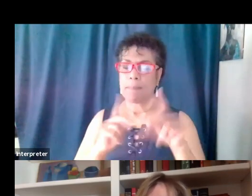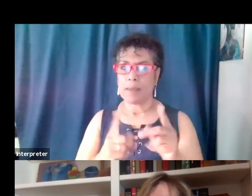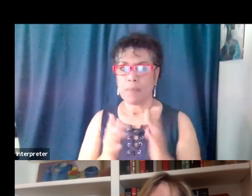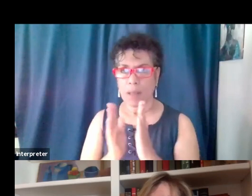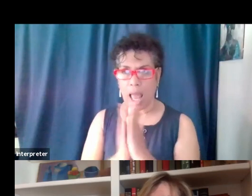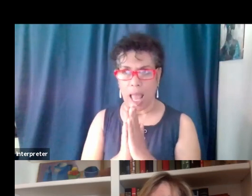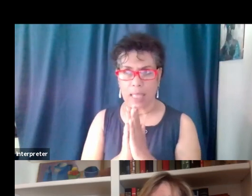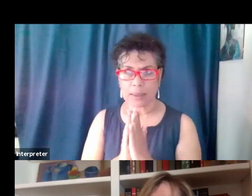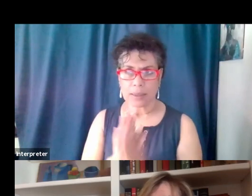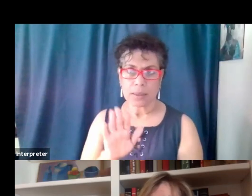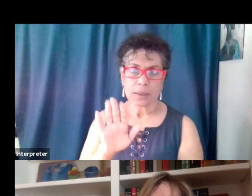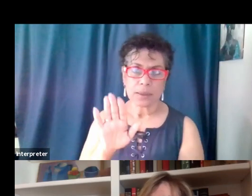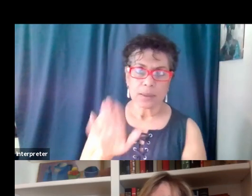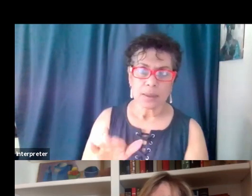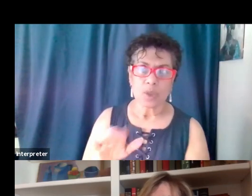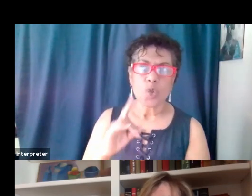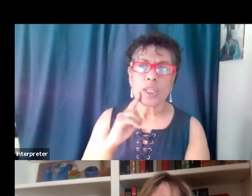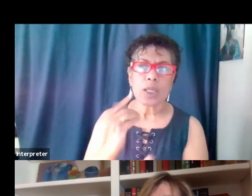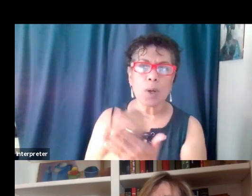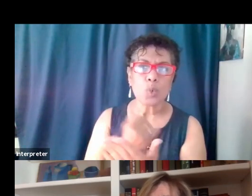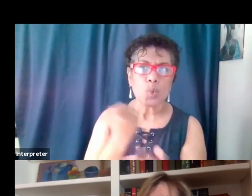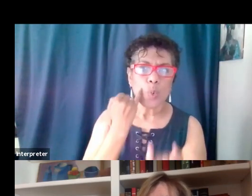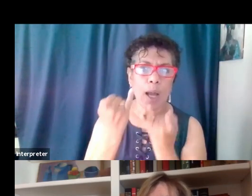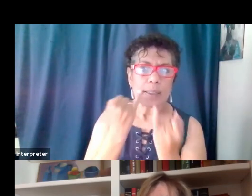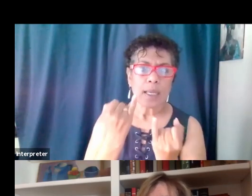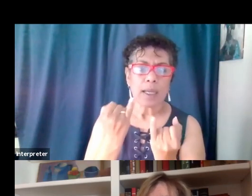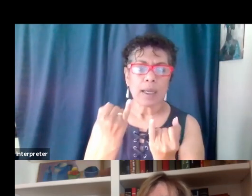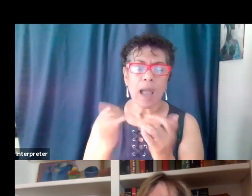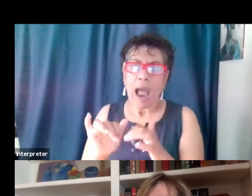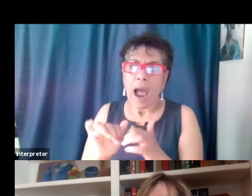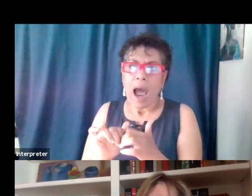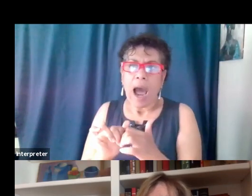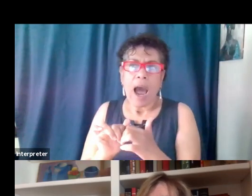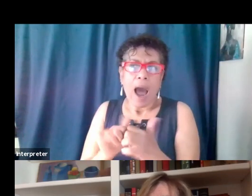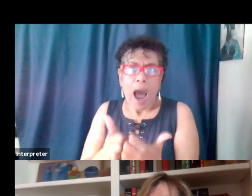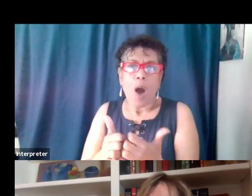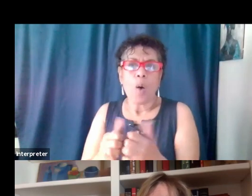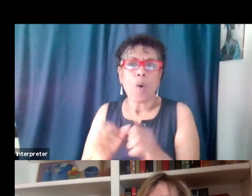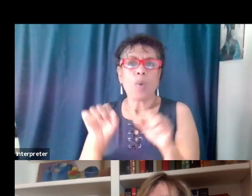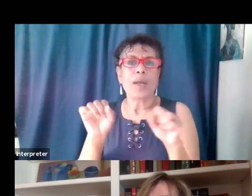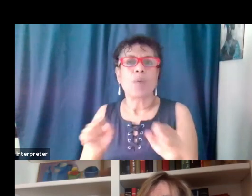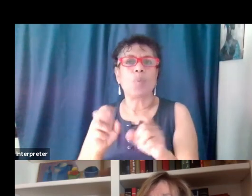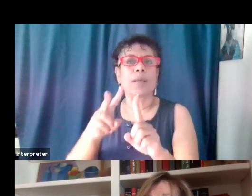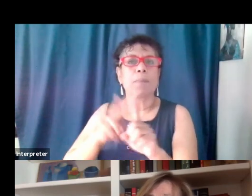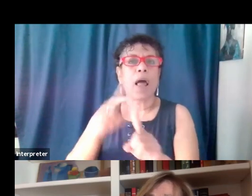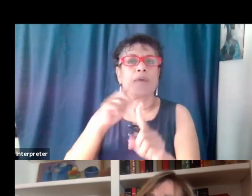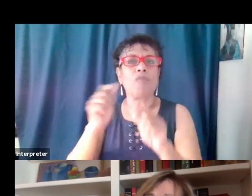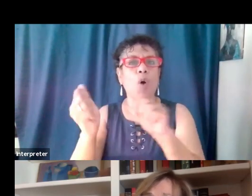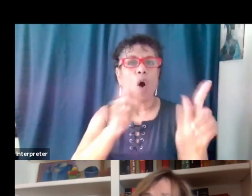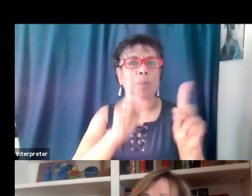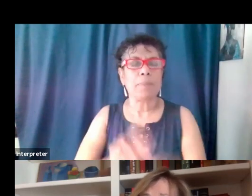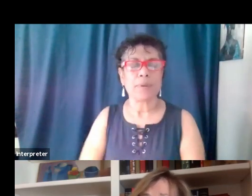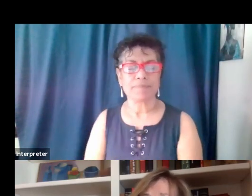ask when we start thinking about a new idea is, how will this be something that we can do for everyone? Well, thank you,